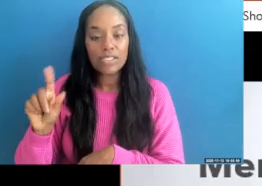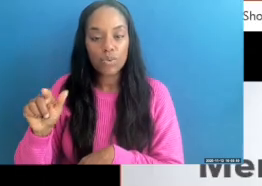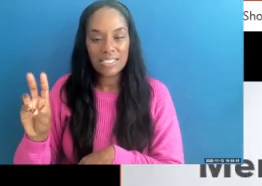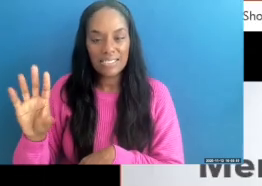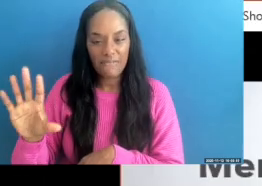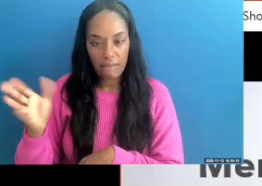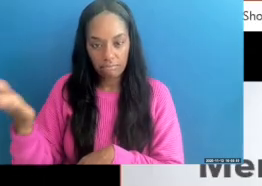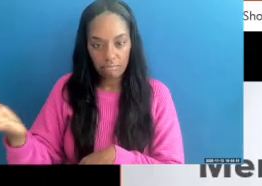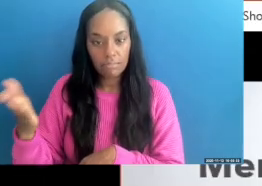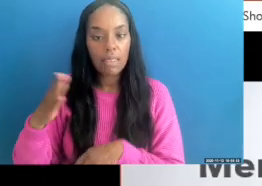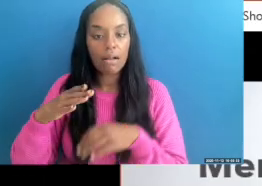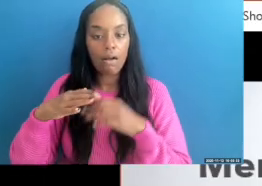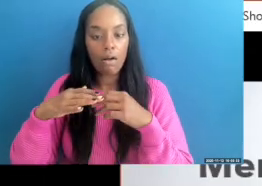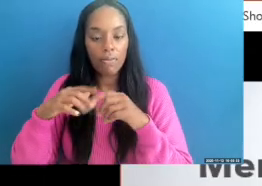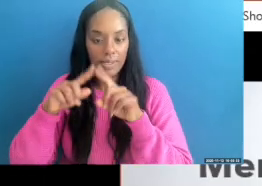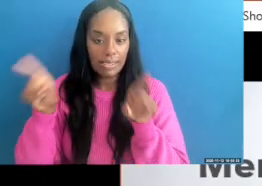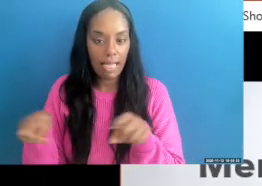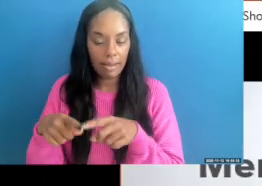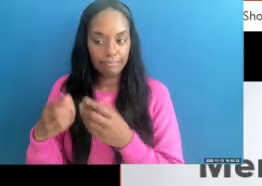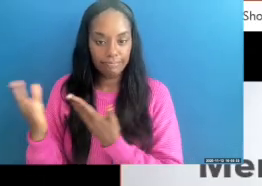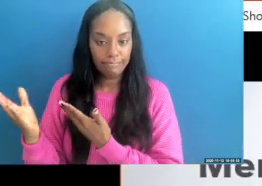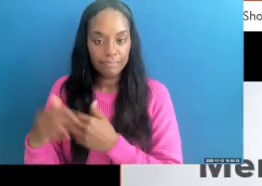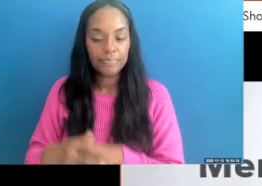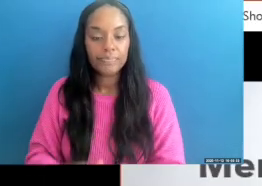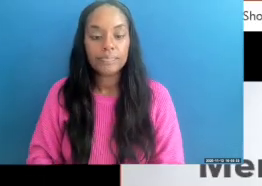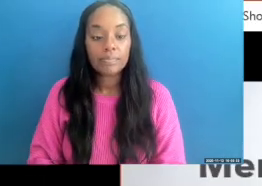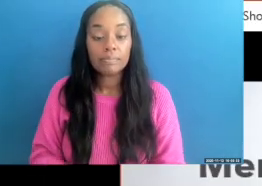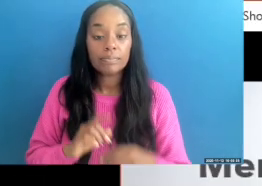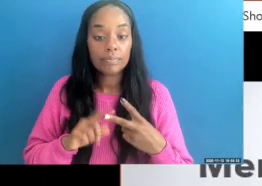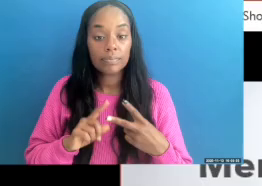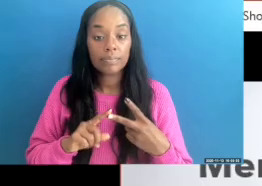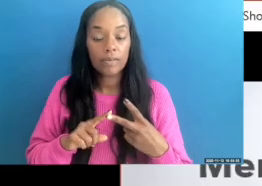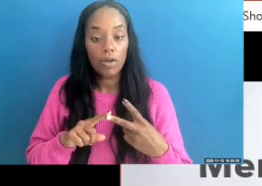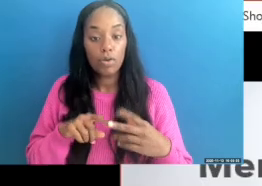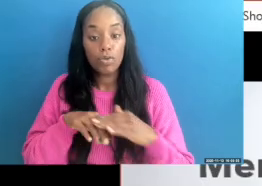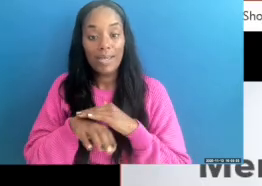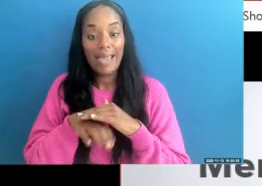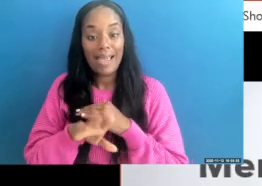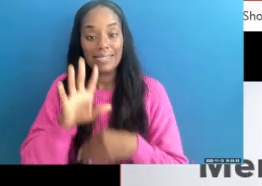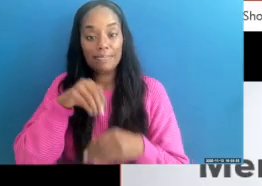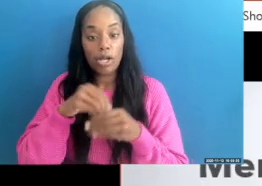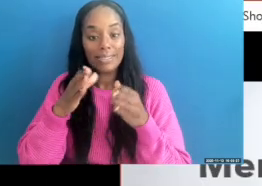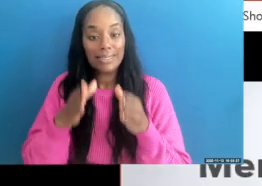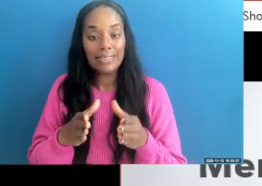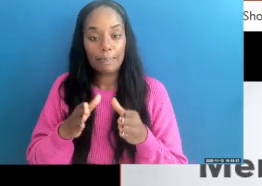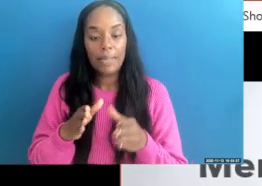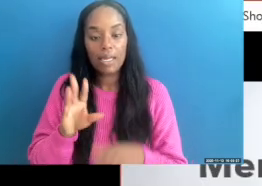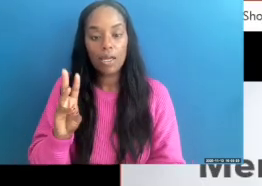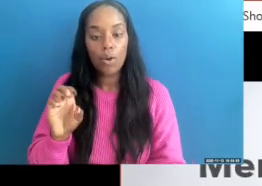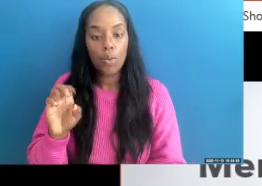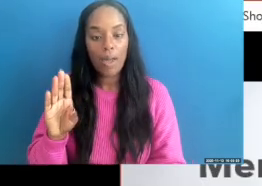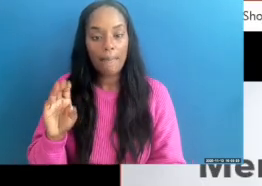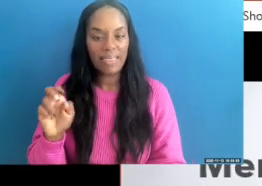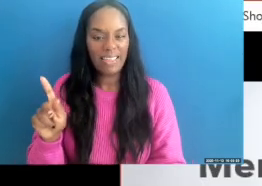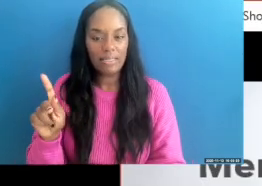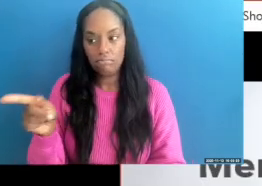93876165, as you see it there on the slide. The second way you can participate is to access the participant web link,